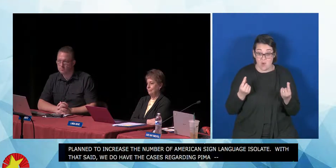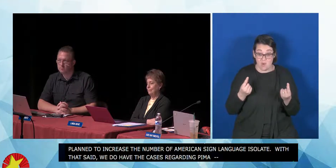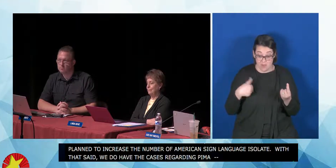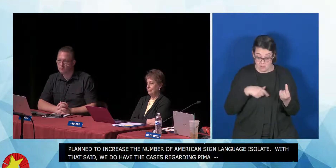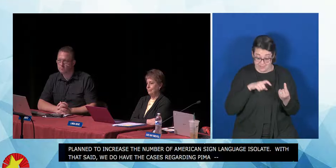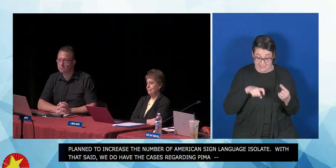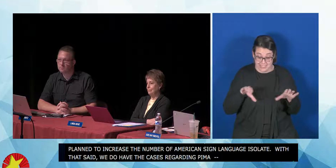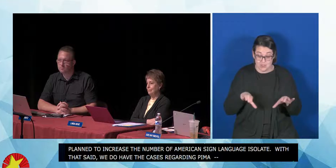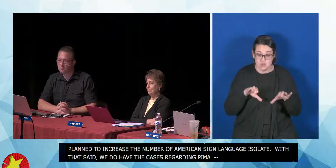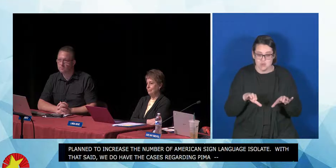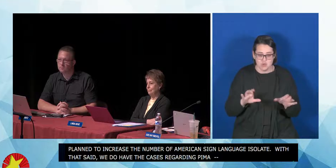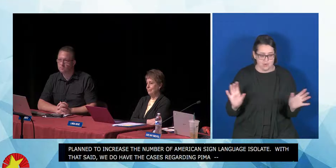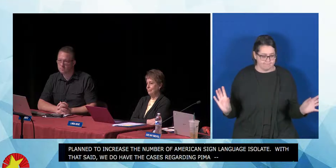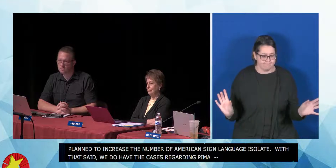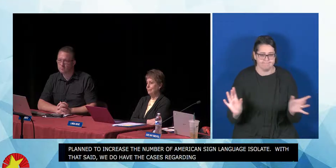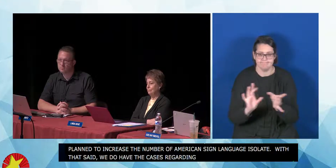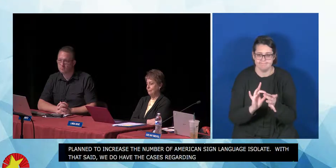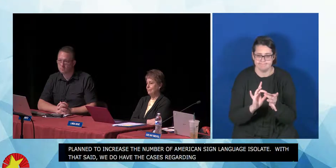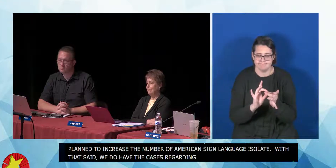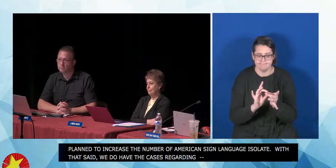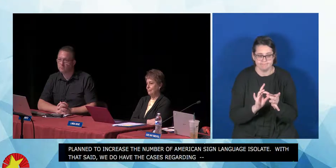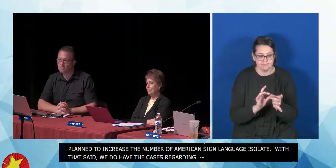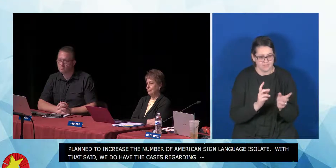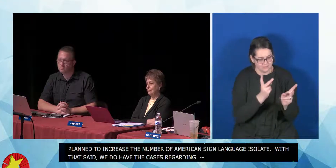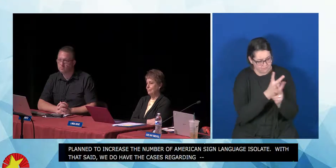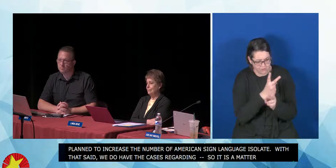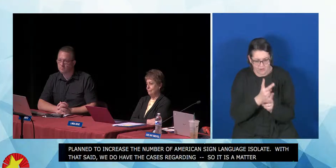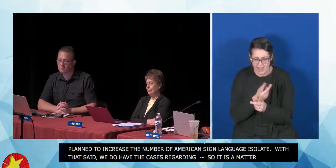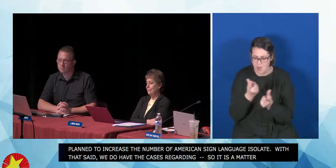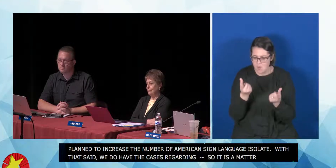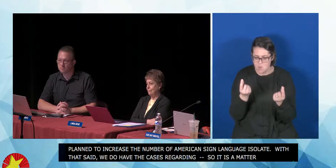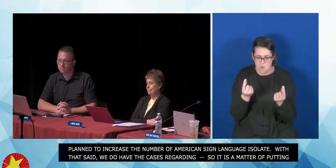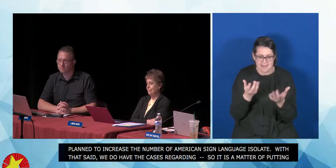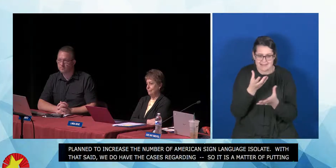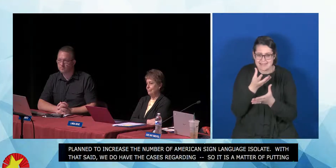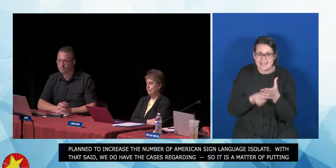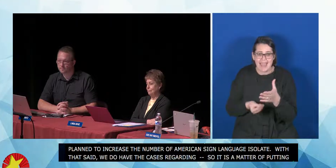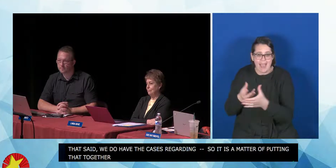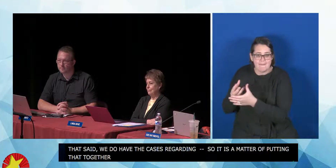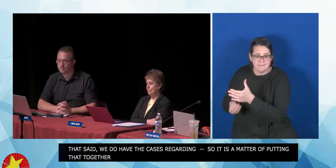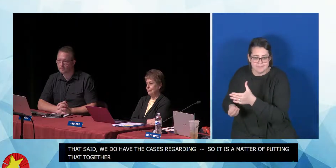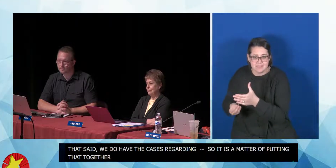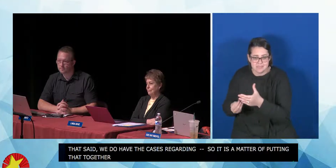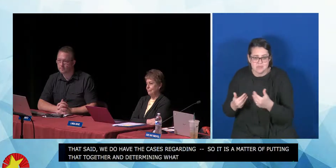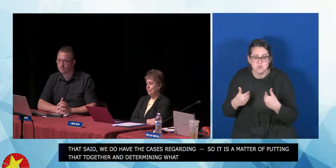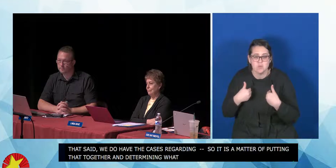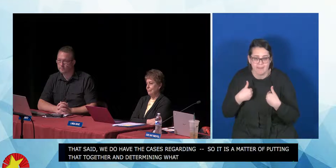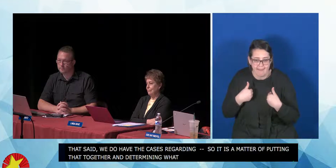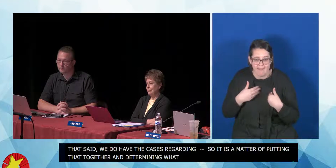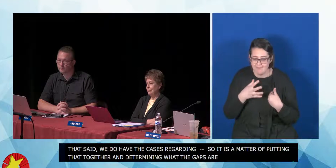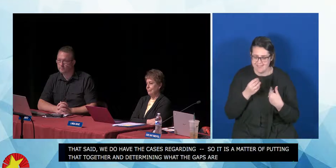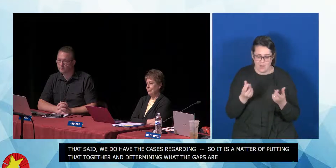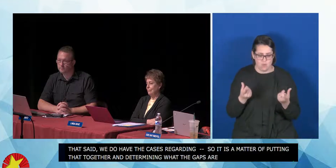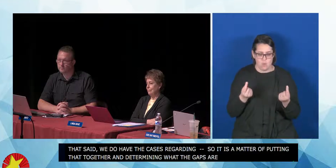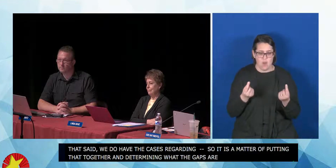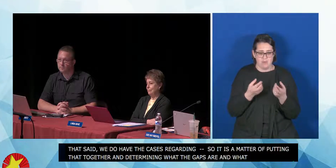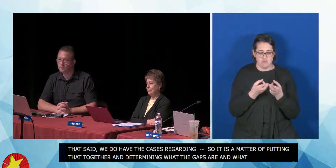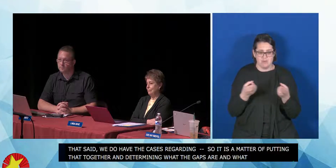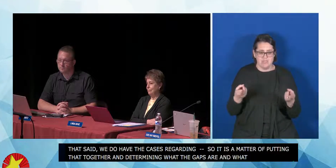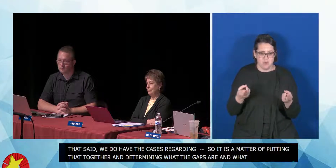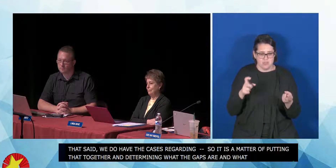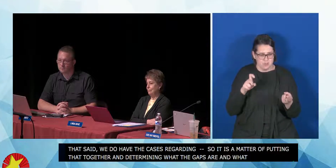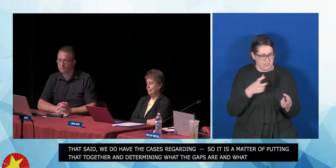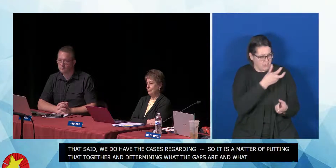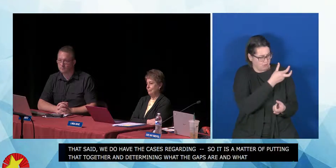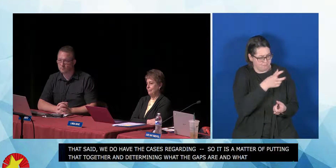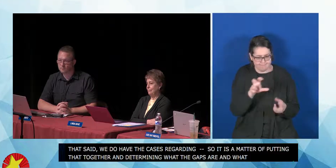together, determining what the gaps are, and what resources would need to be